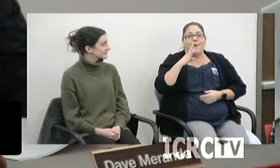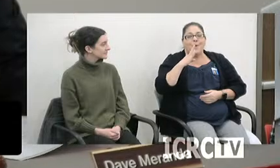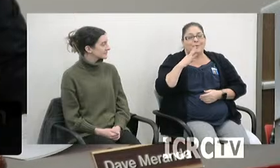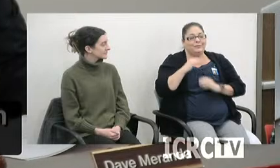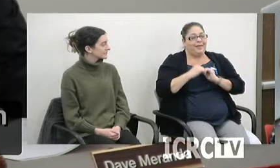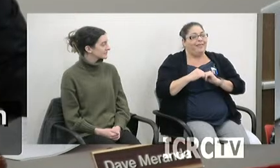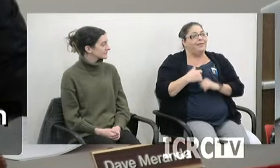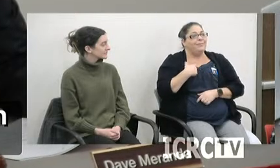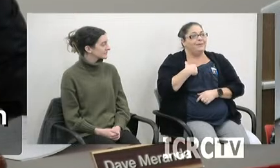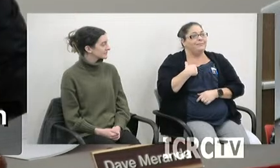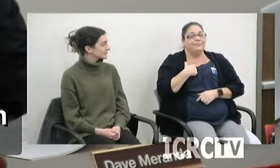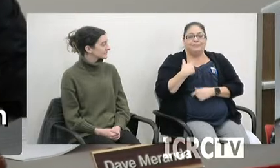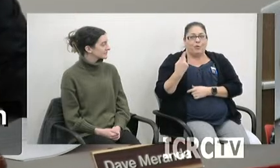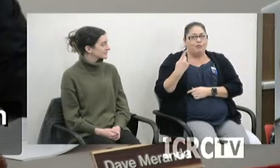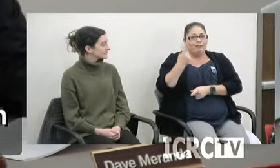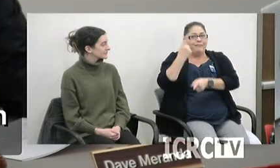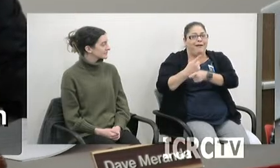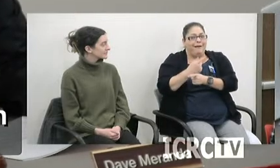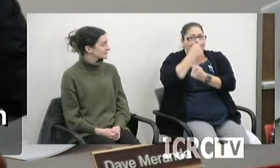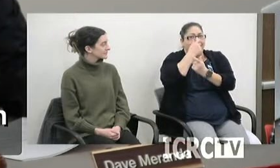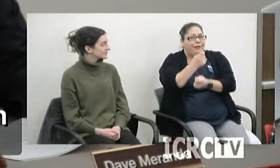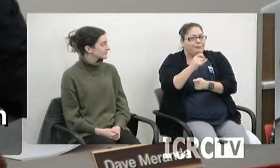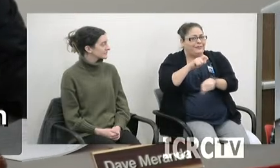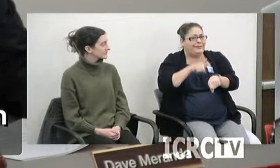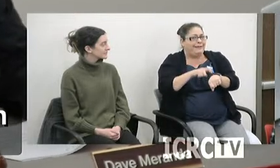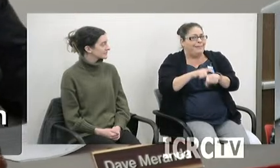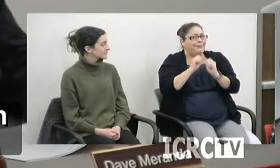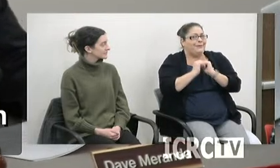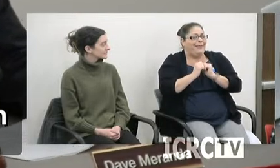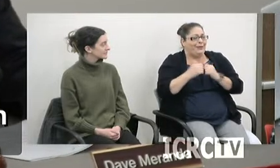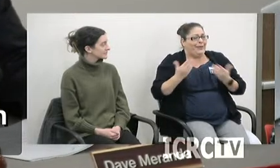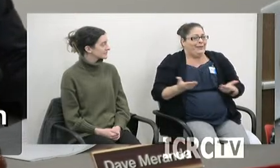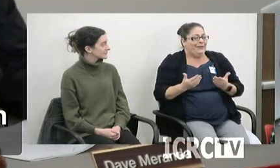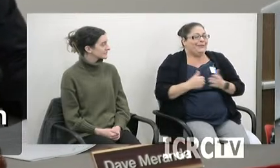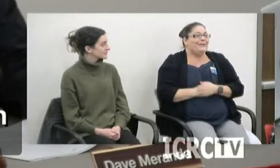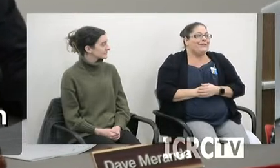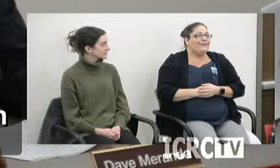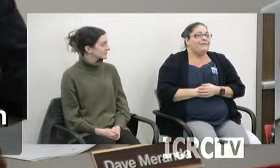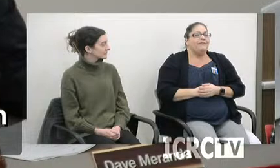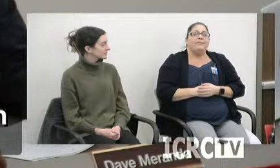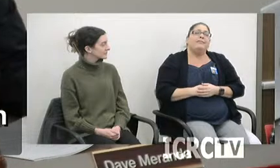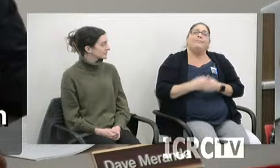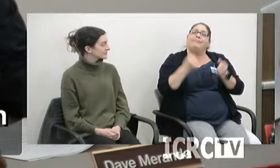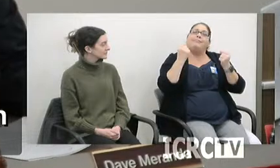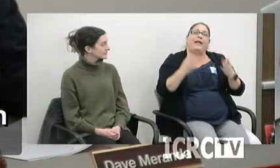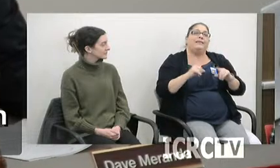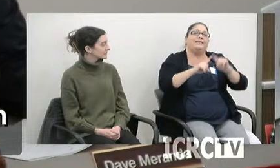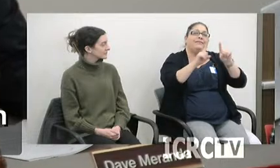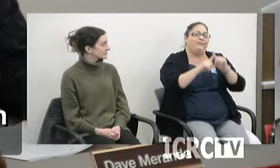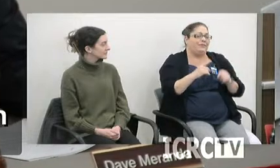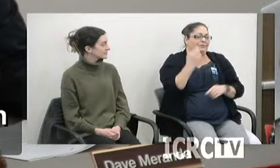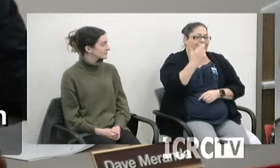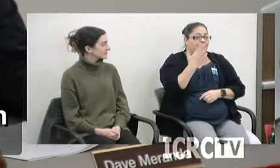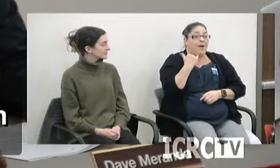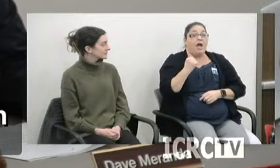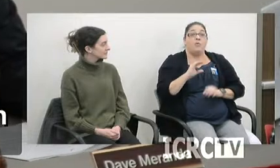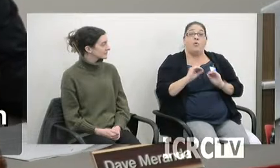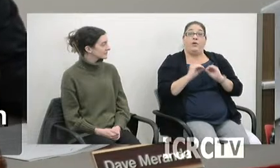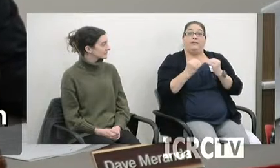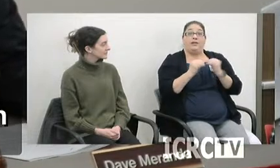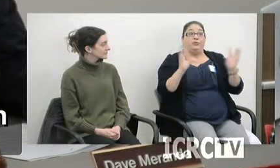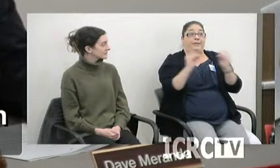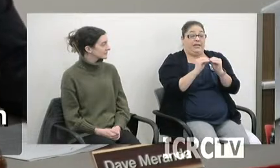interesting term together in a lot of ways. First of all, we came into the organizational meeting,